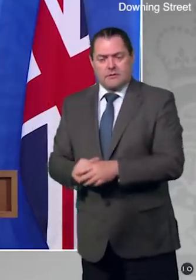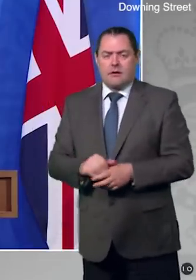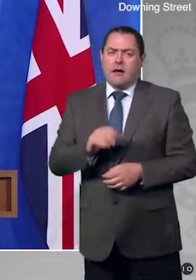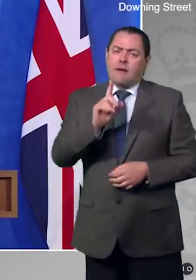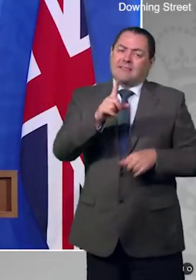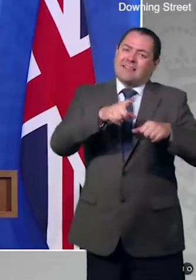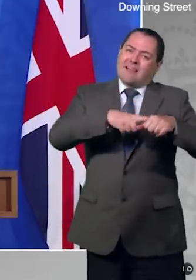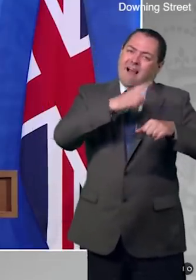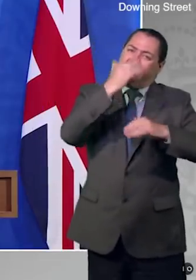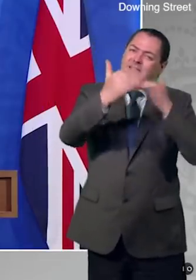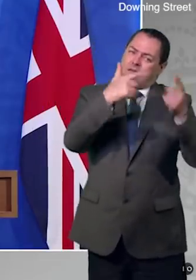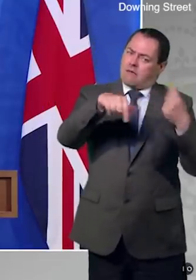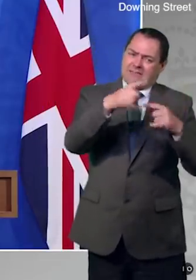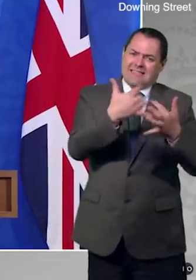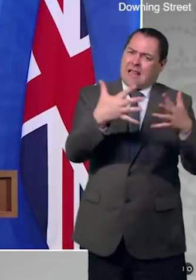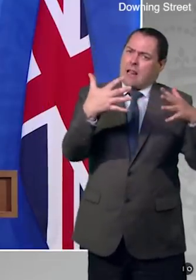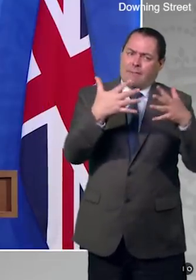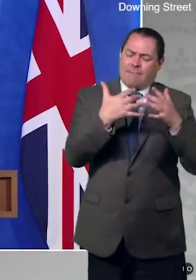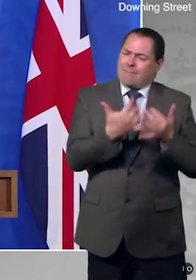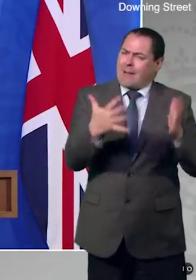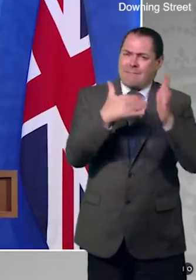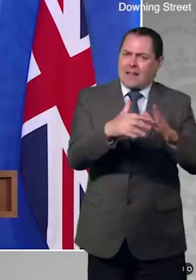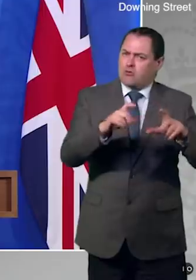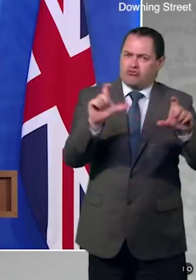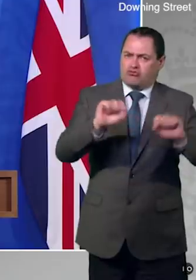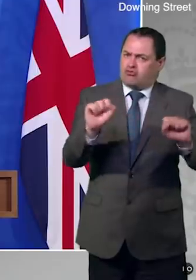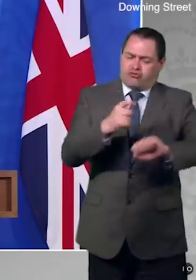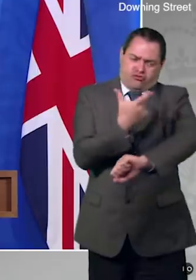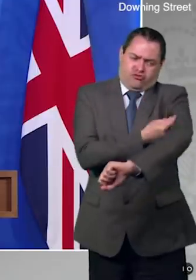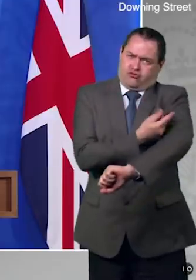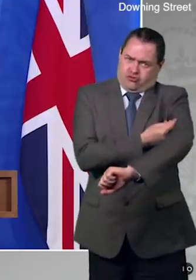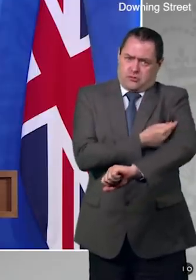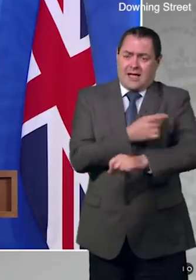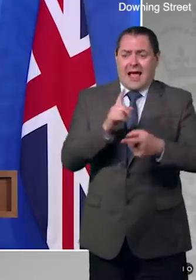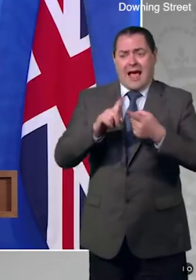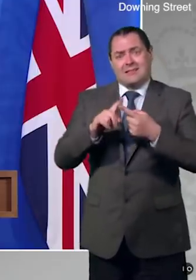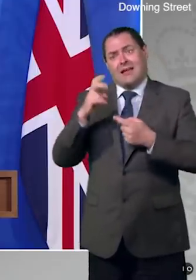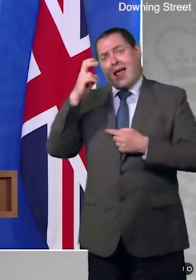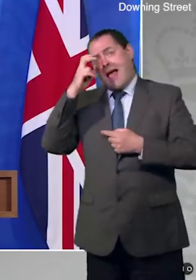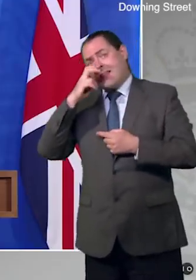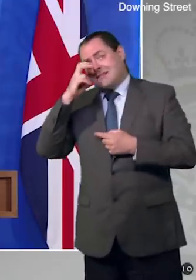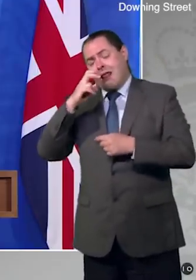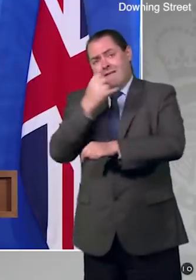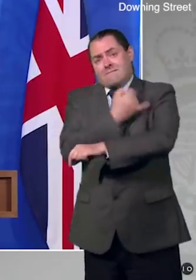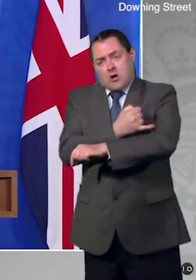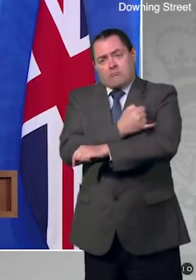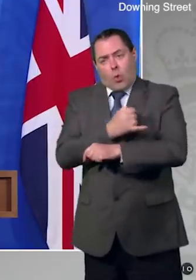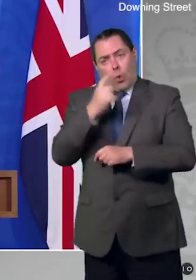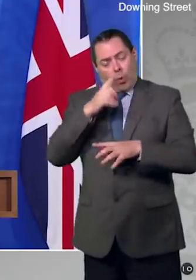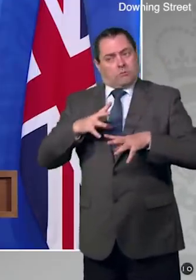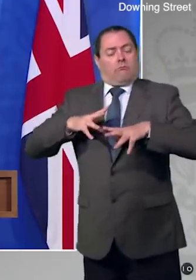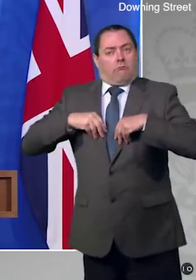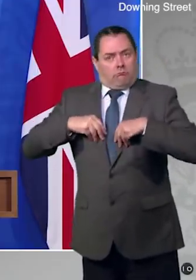and sadly, a proportion of the elderly and vulnerable may still succumb even if they have